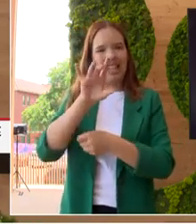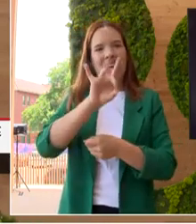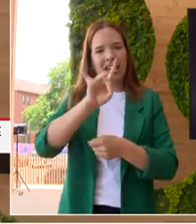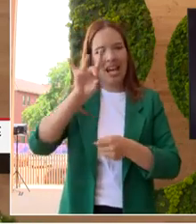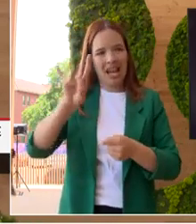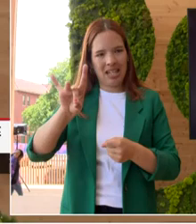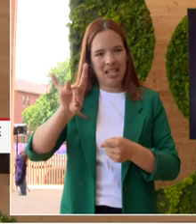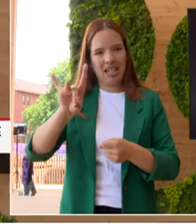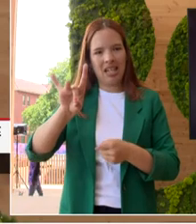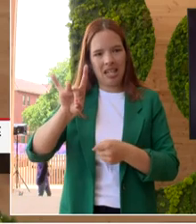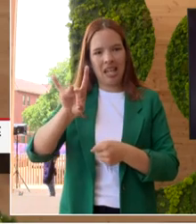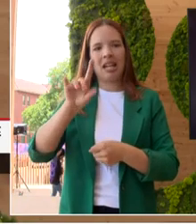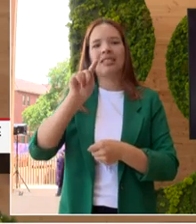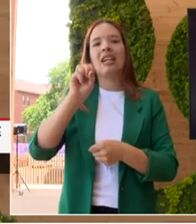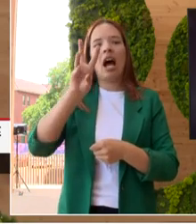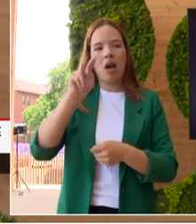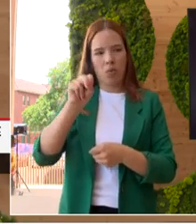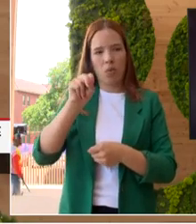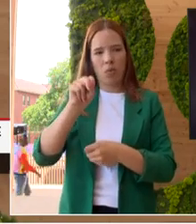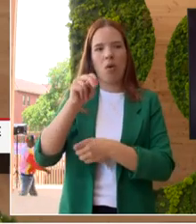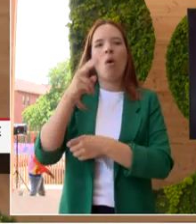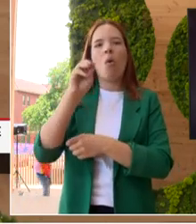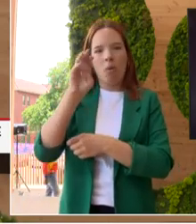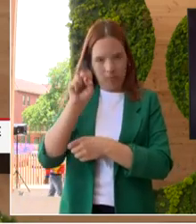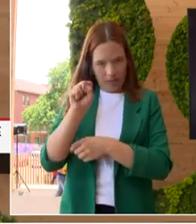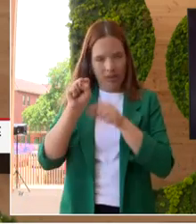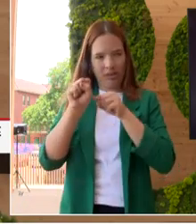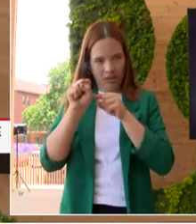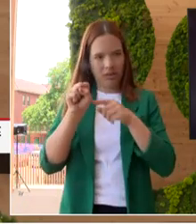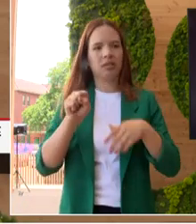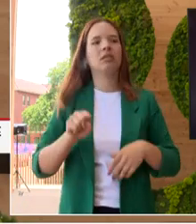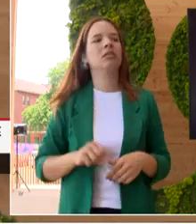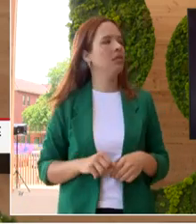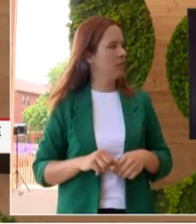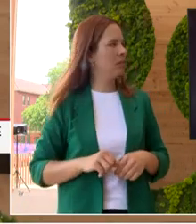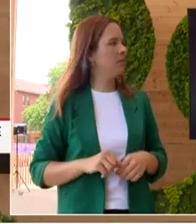I'm thrilled to know that some of the residents are here today.